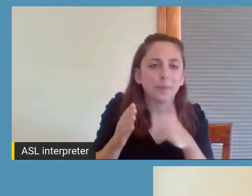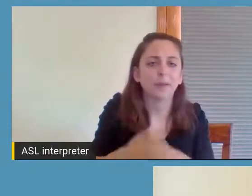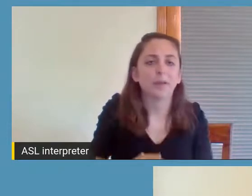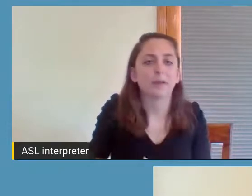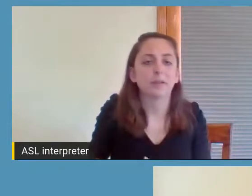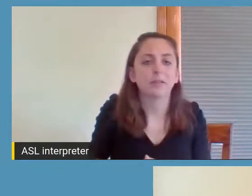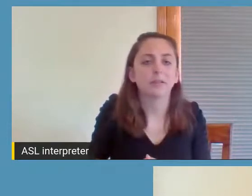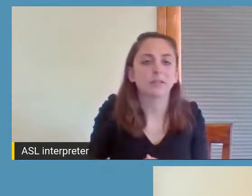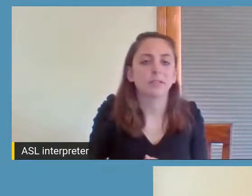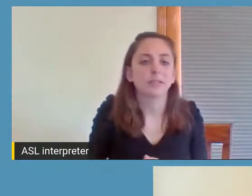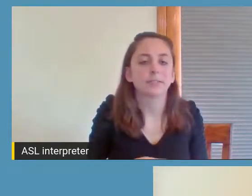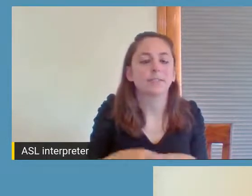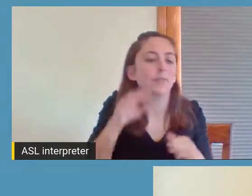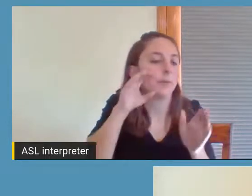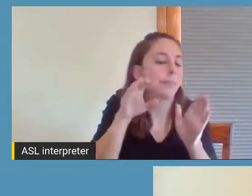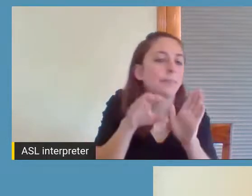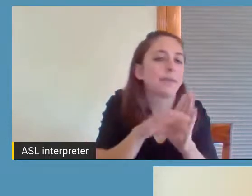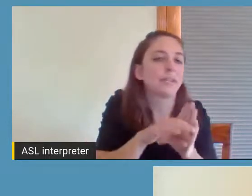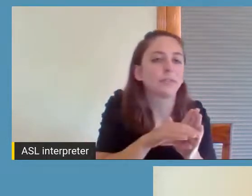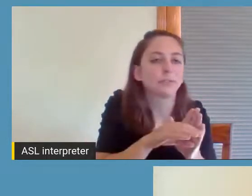even putting images in the space.